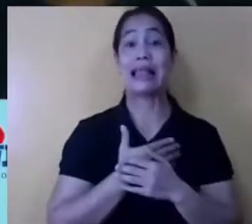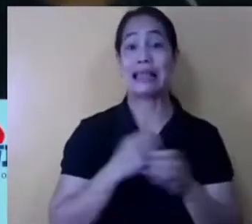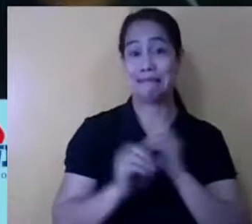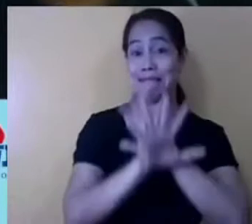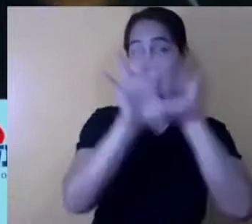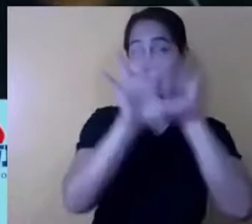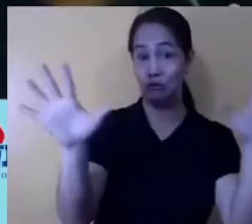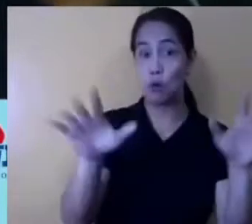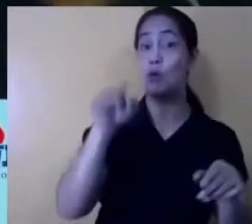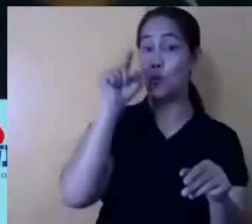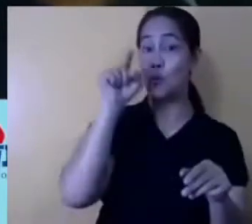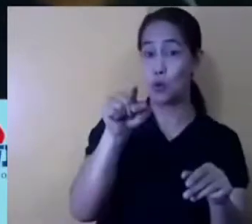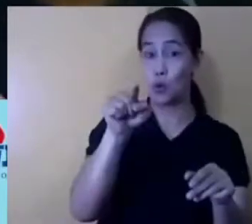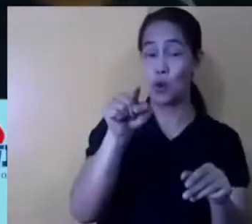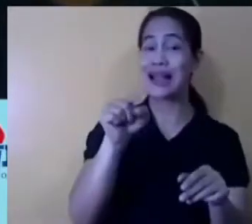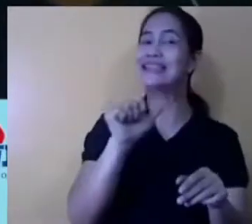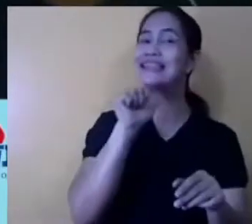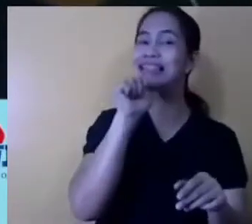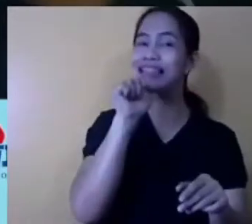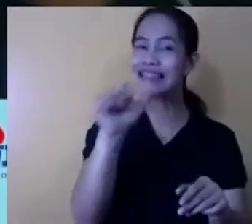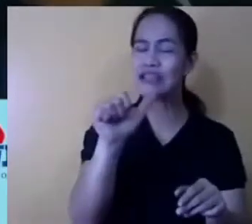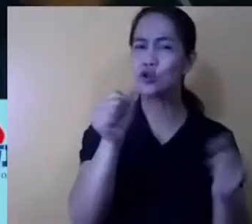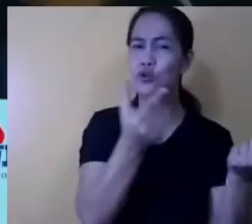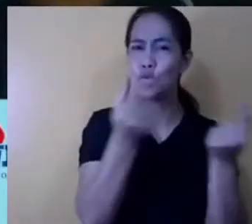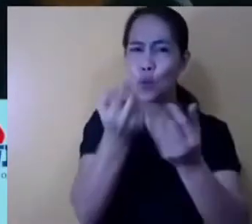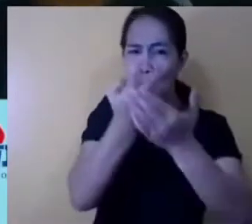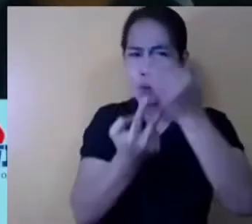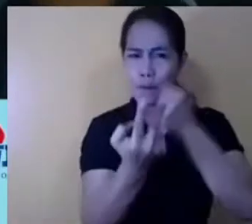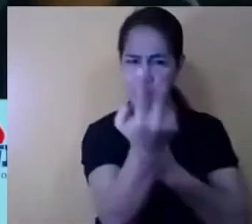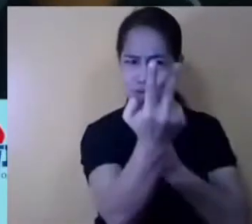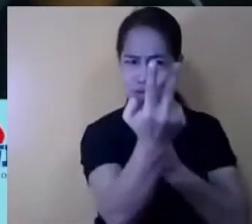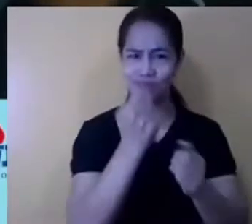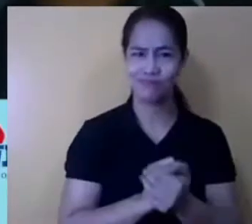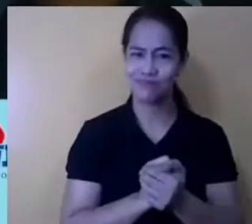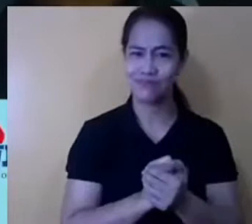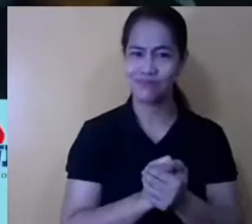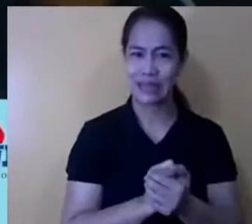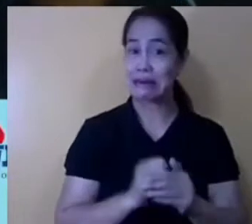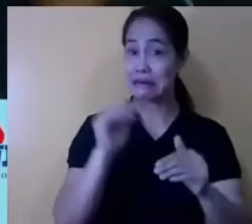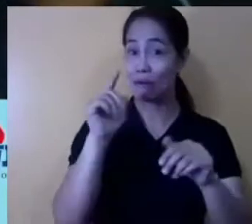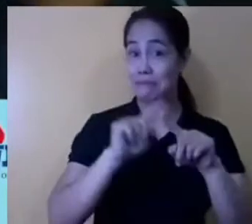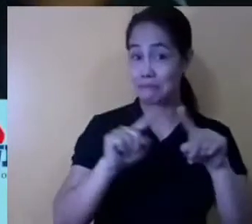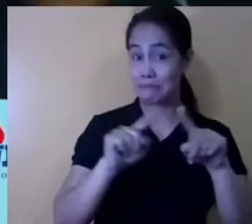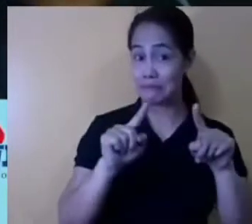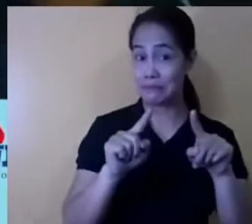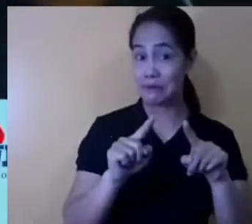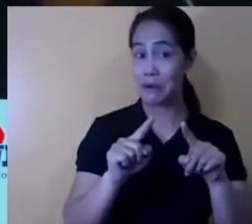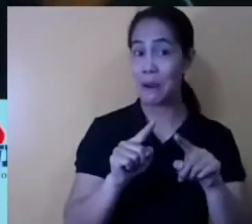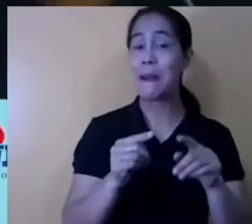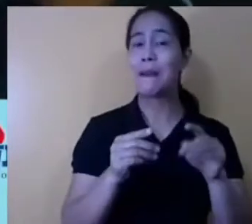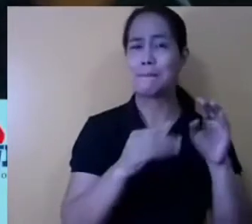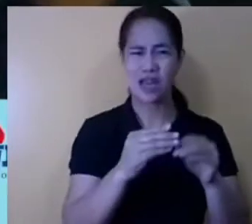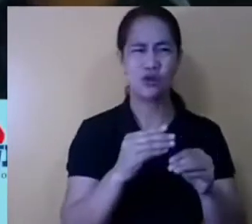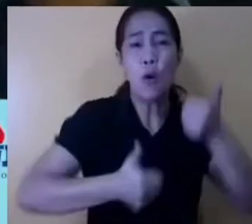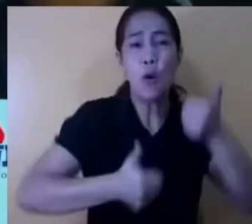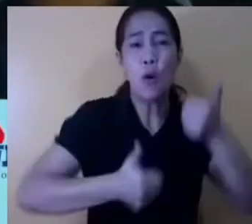will not do both. Rather, based on your context,